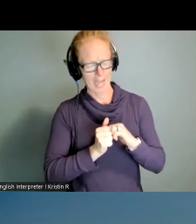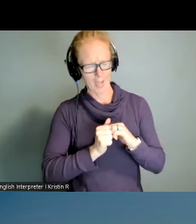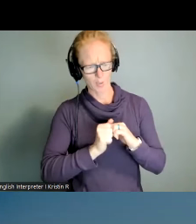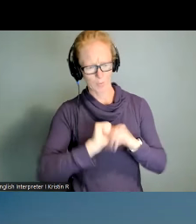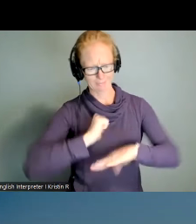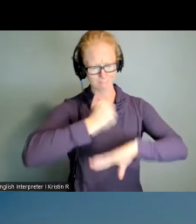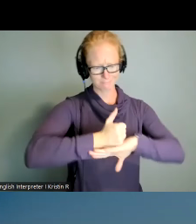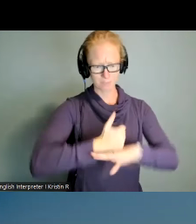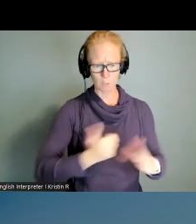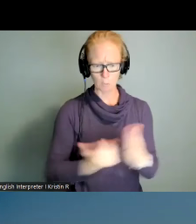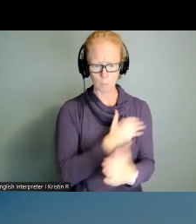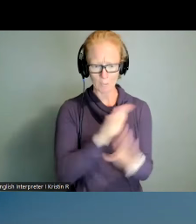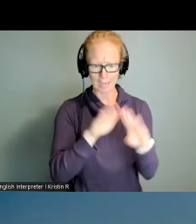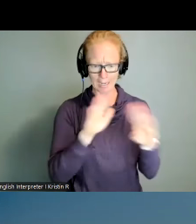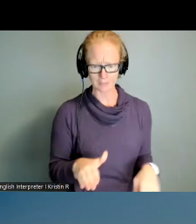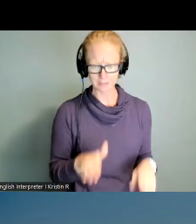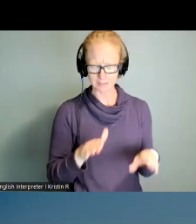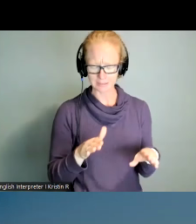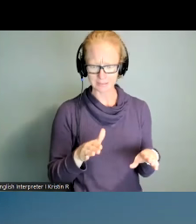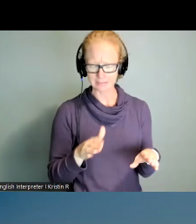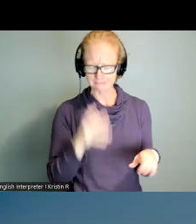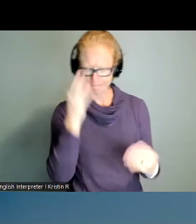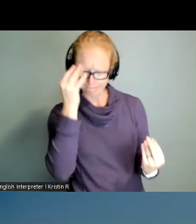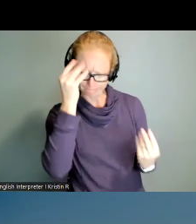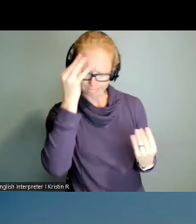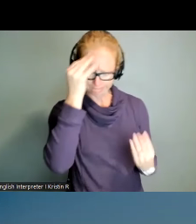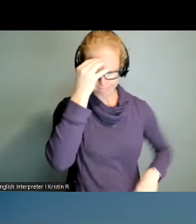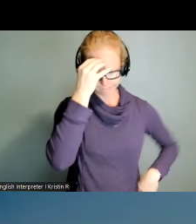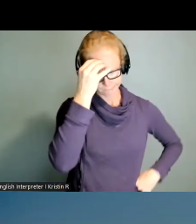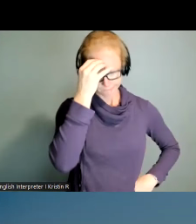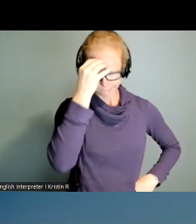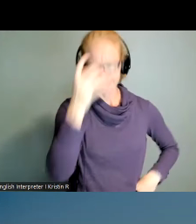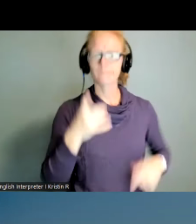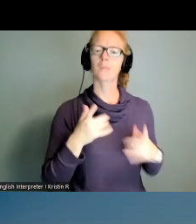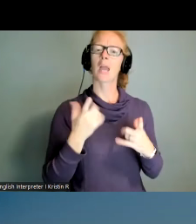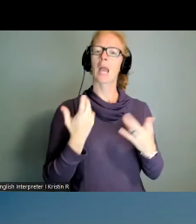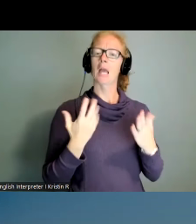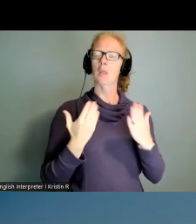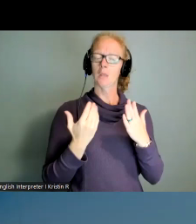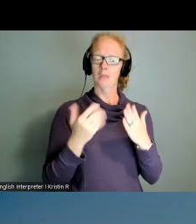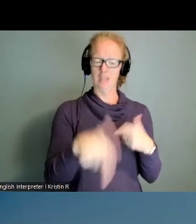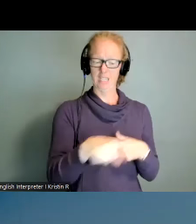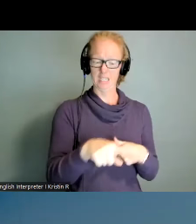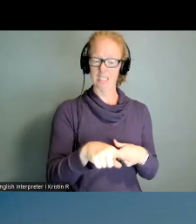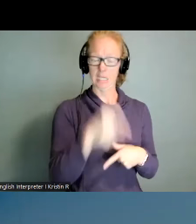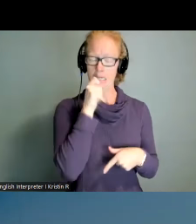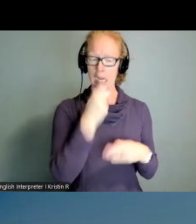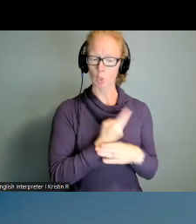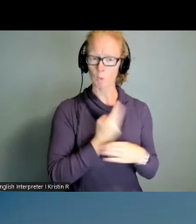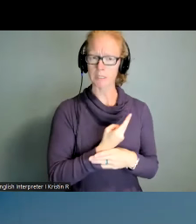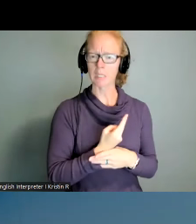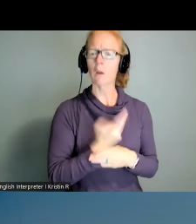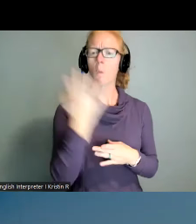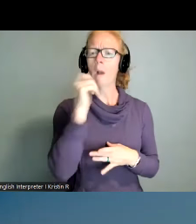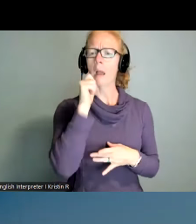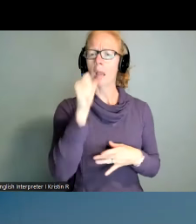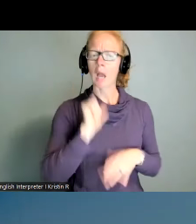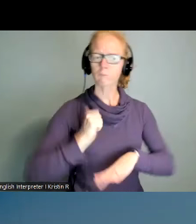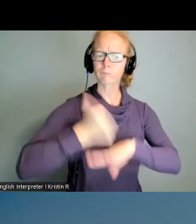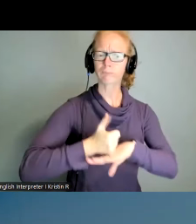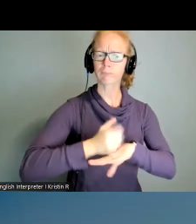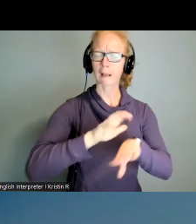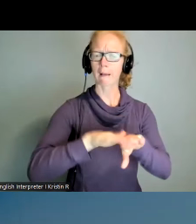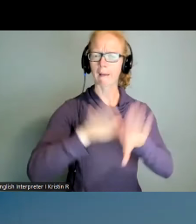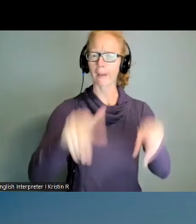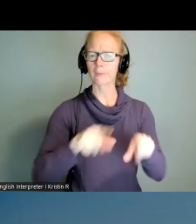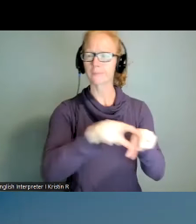supply. While SCAG prioritizes infill and redevelopment of underutilized land based on the priorities outlined in the Connect SoCal